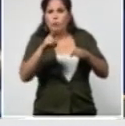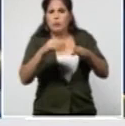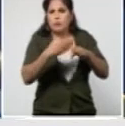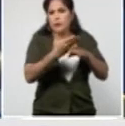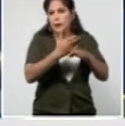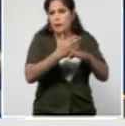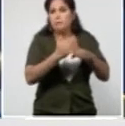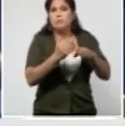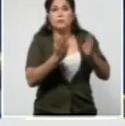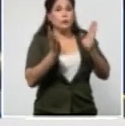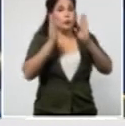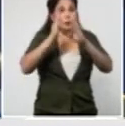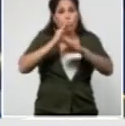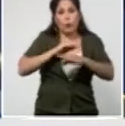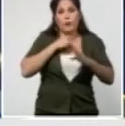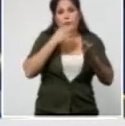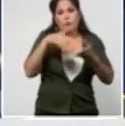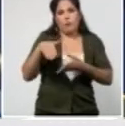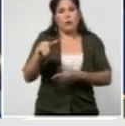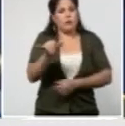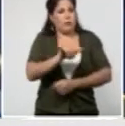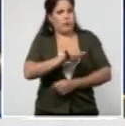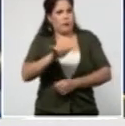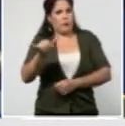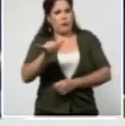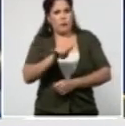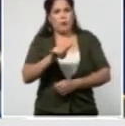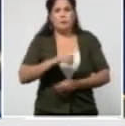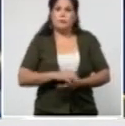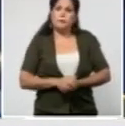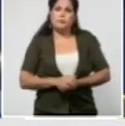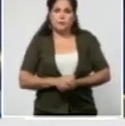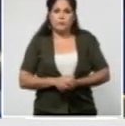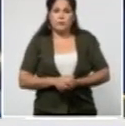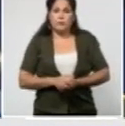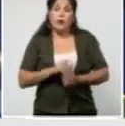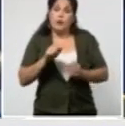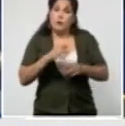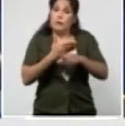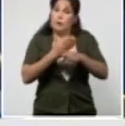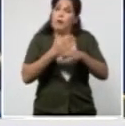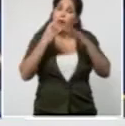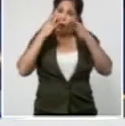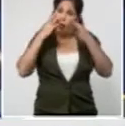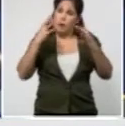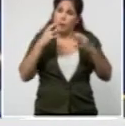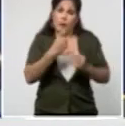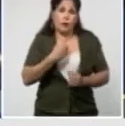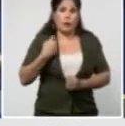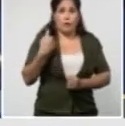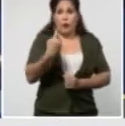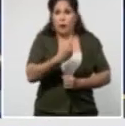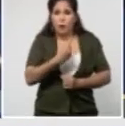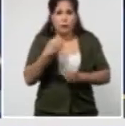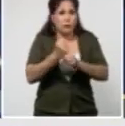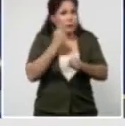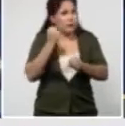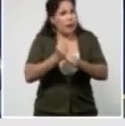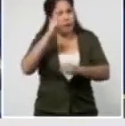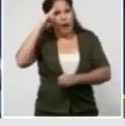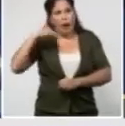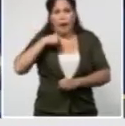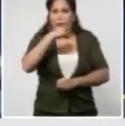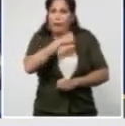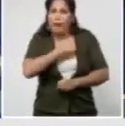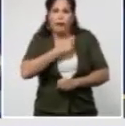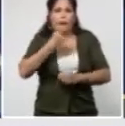unit, and for 12 days we have not reported fatalities. This